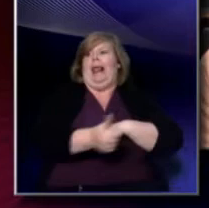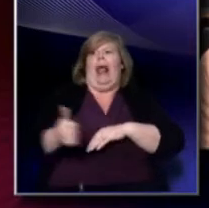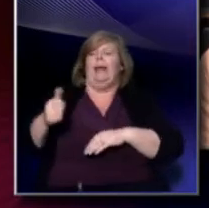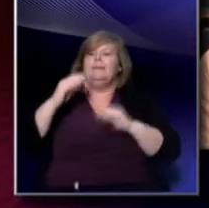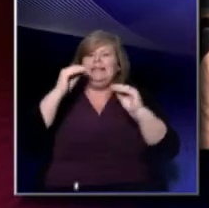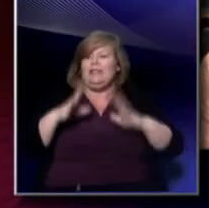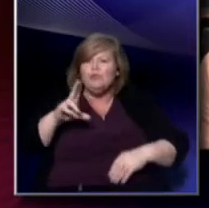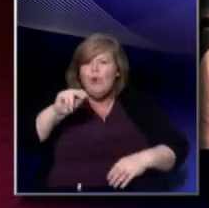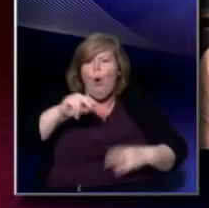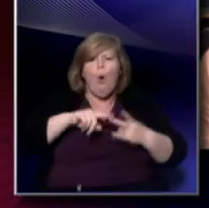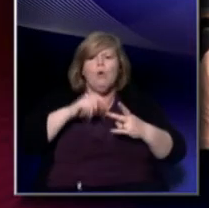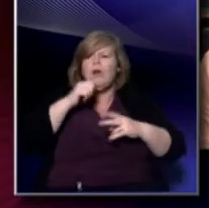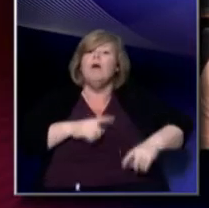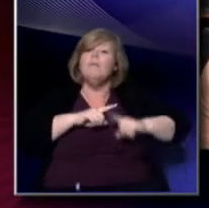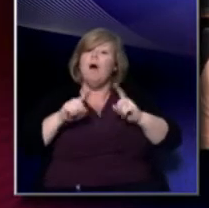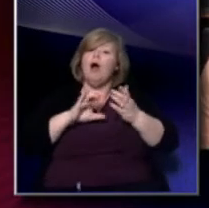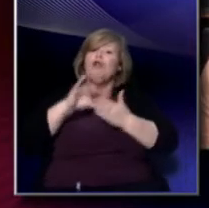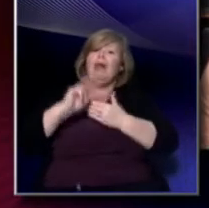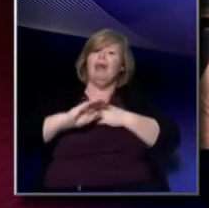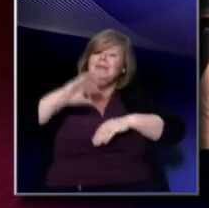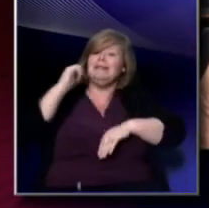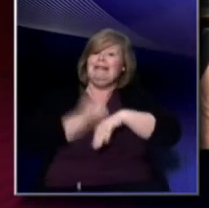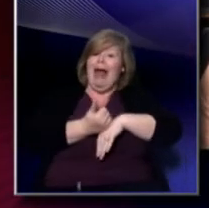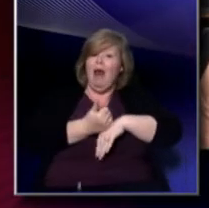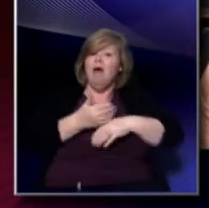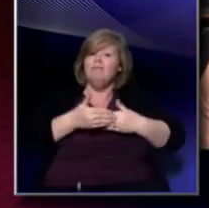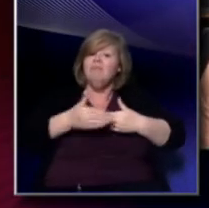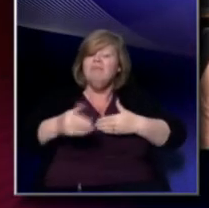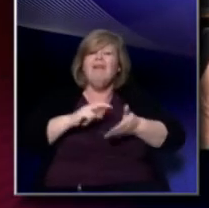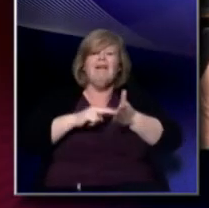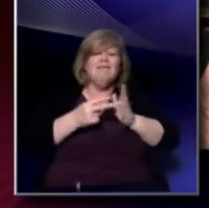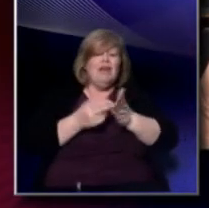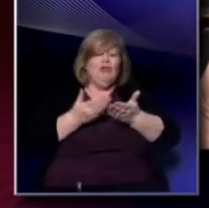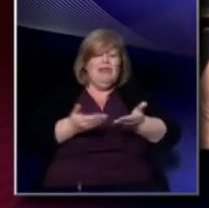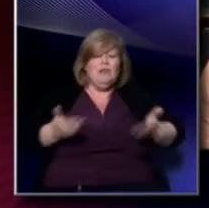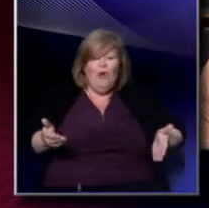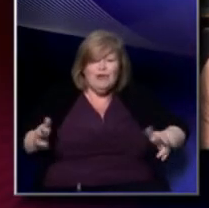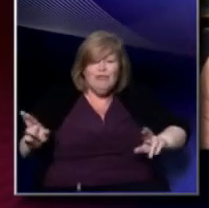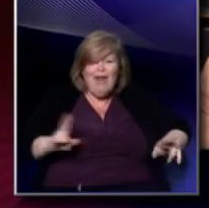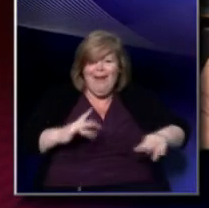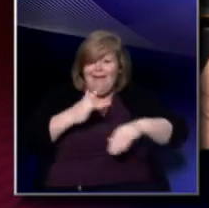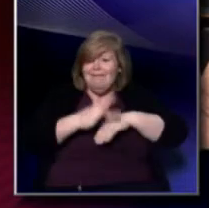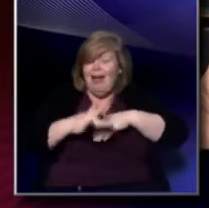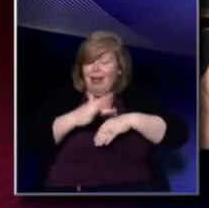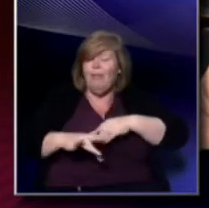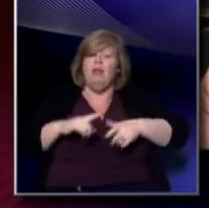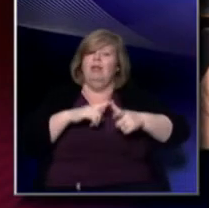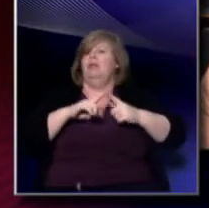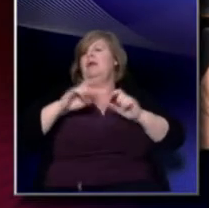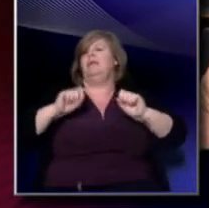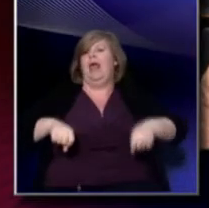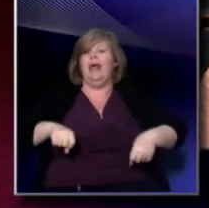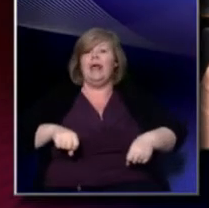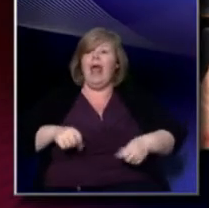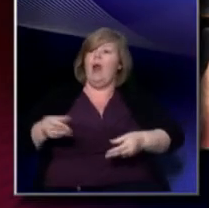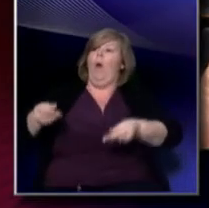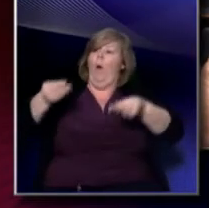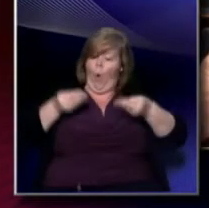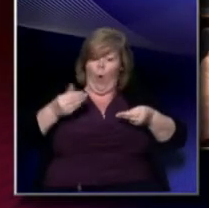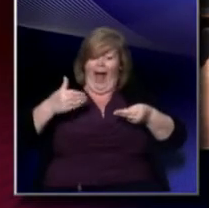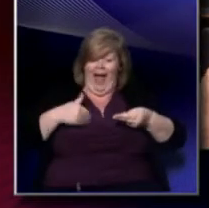or even the principals, a lot of resources to where it's going to be easier for them to adapt these materials and kind of have